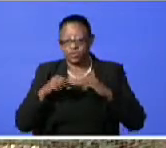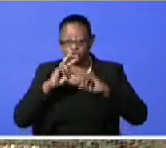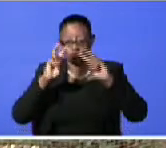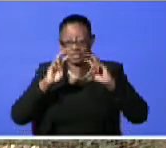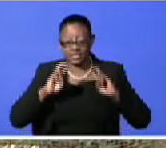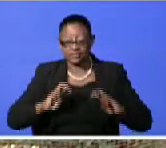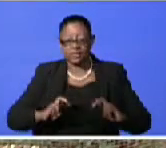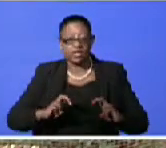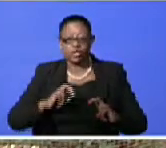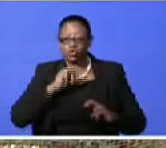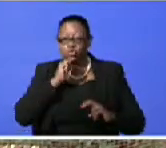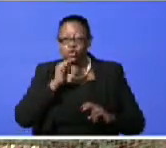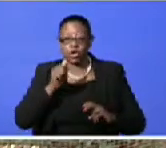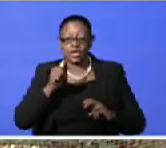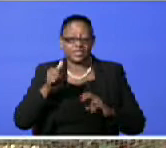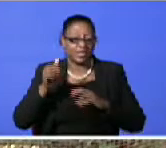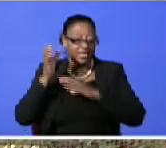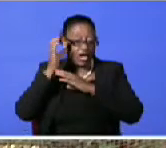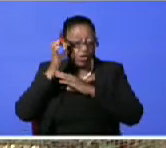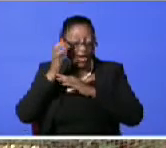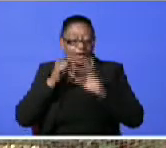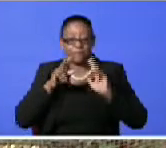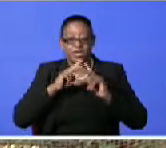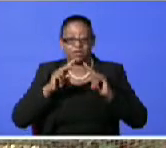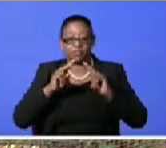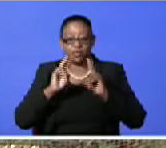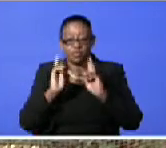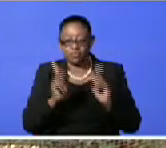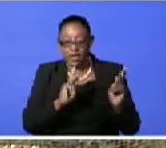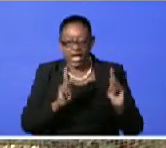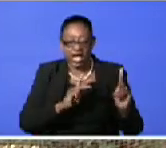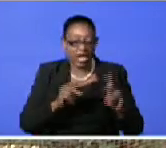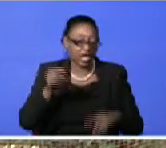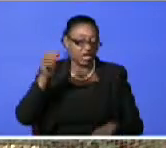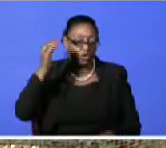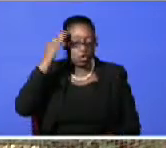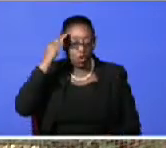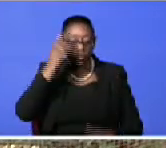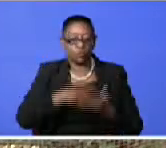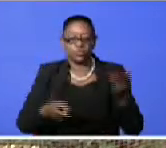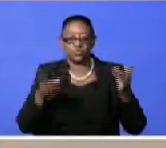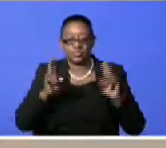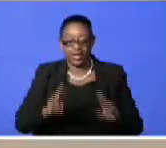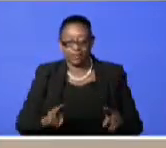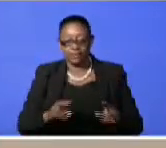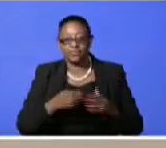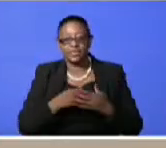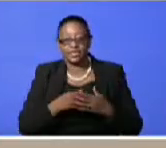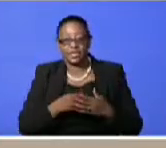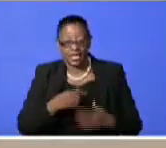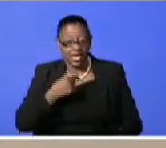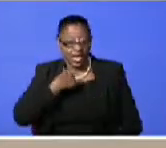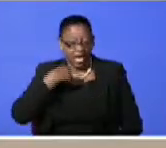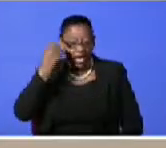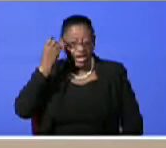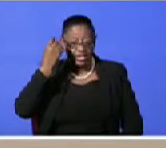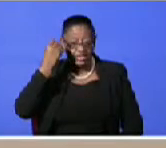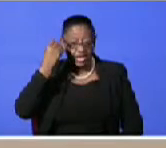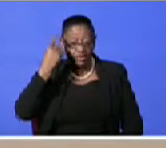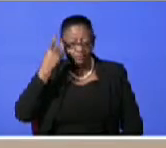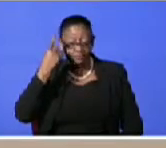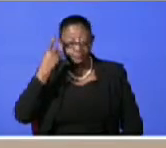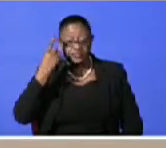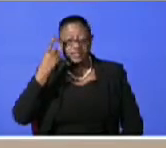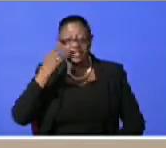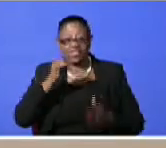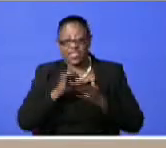of consultation regarding the government's plan to go after gaming taxes. As far as I understand, this